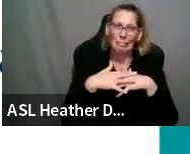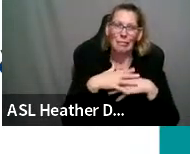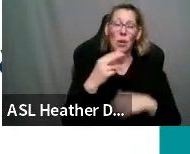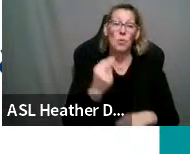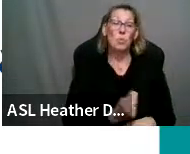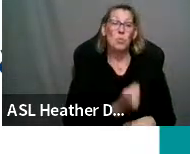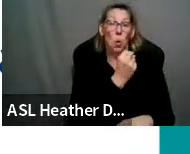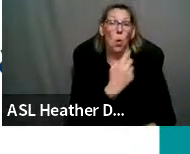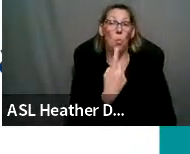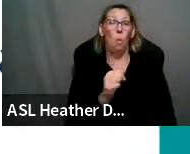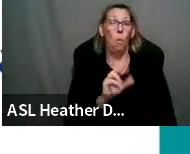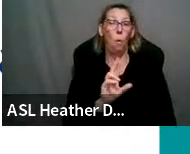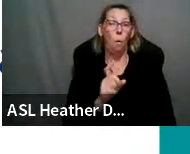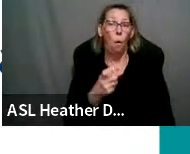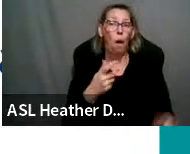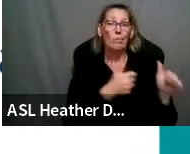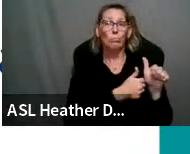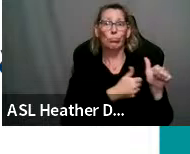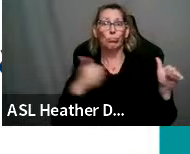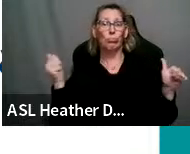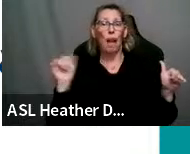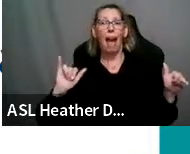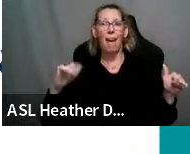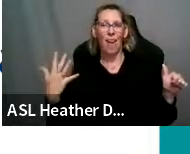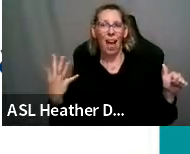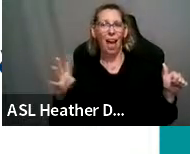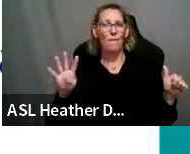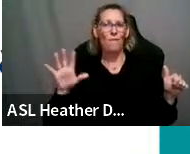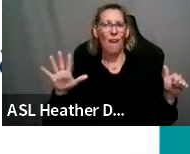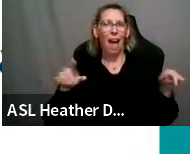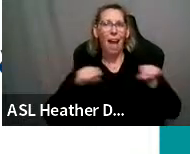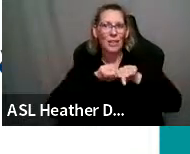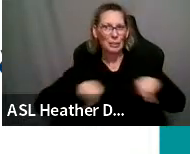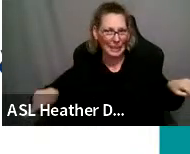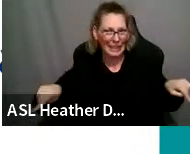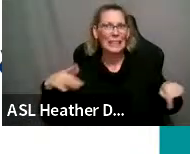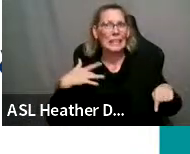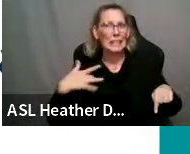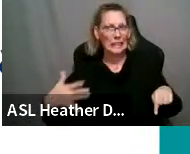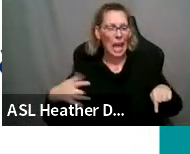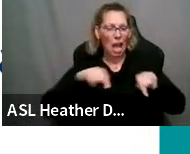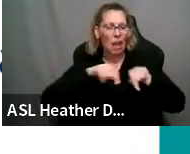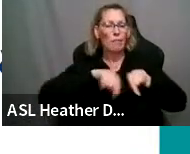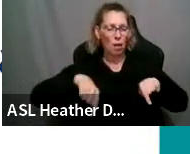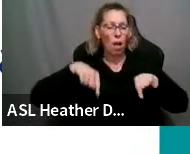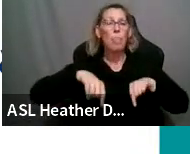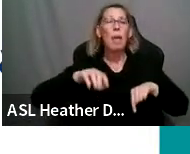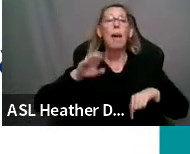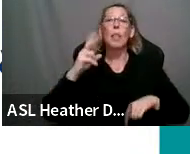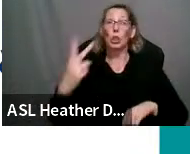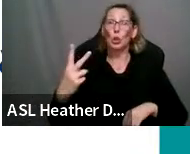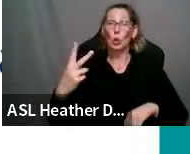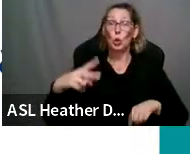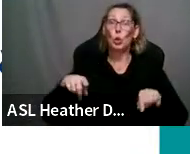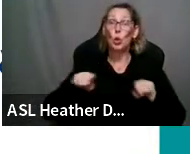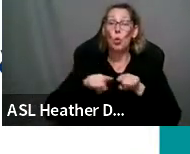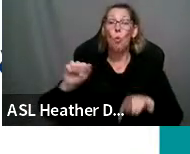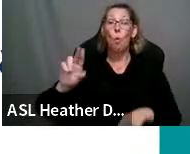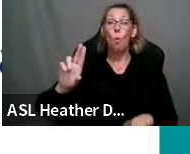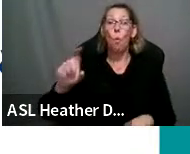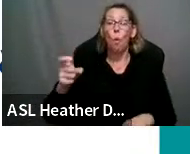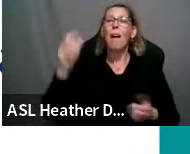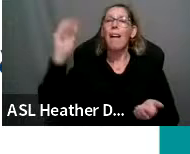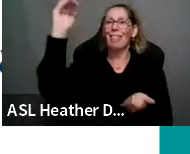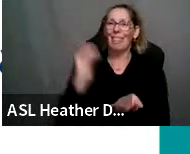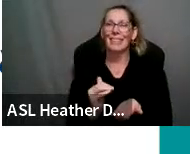you're backing up to about the I-5, I-405 split still with the 1 aux, and then the MLPA with 2 auxiliary lanes, it's much